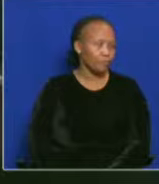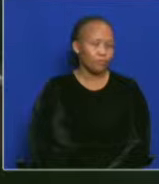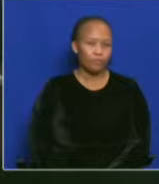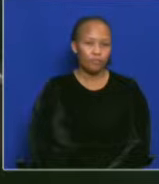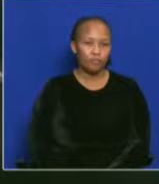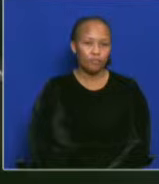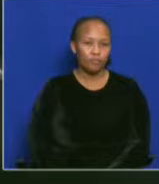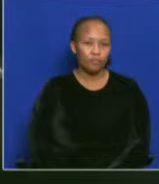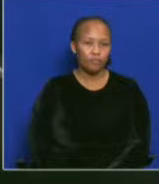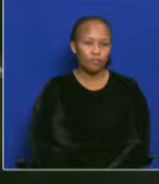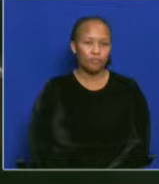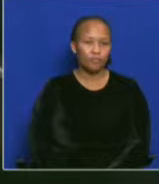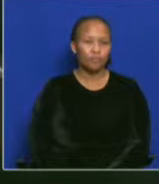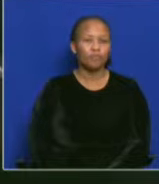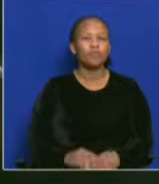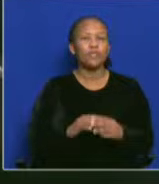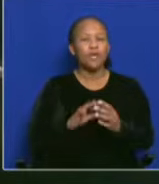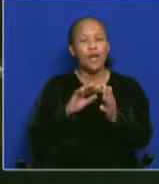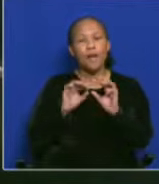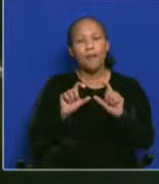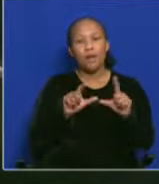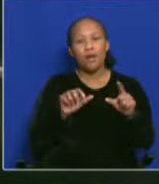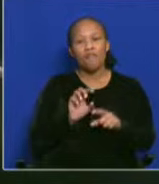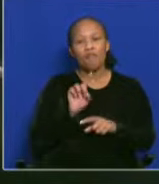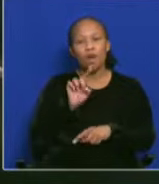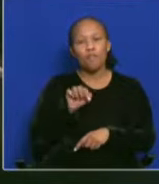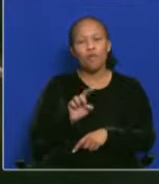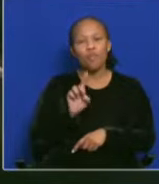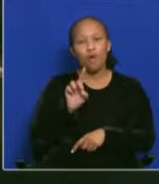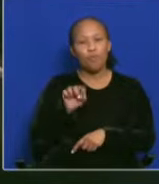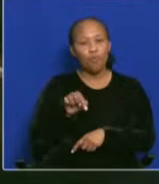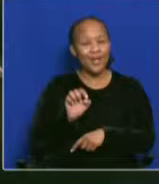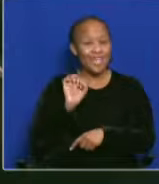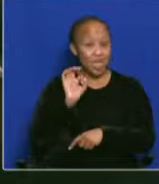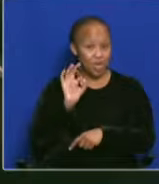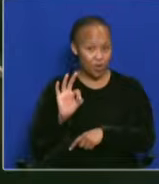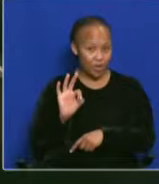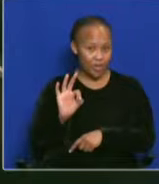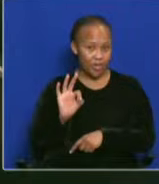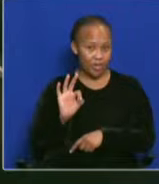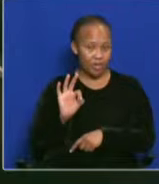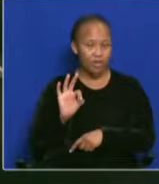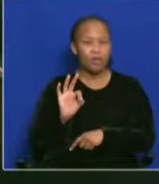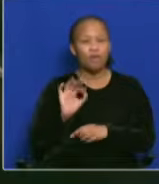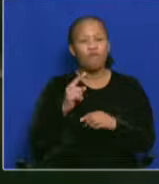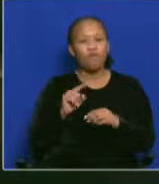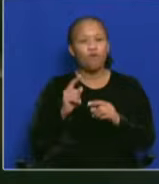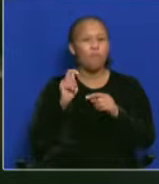paragraph 1.1.3 of that settlement agreement.